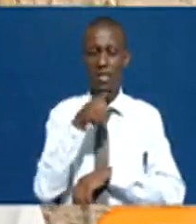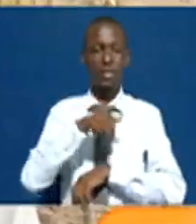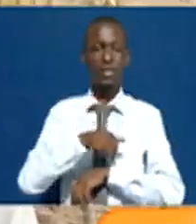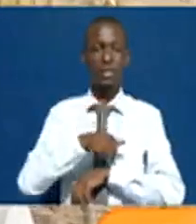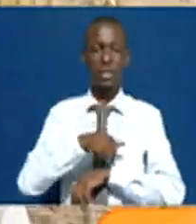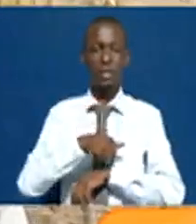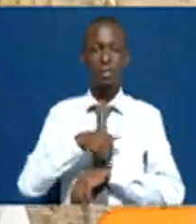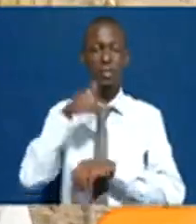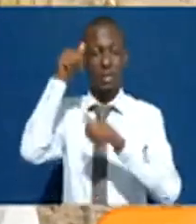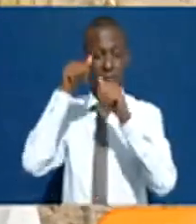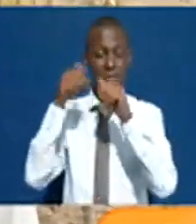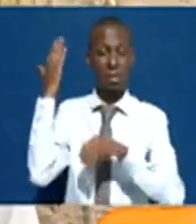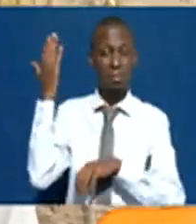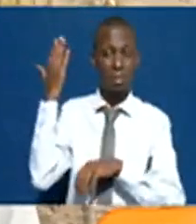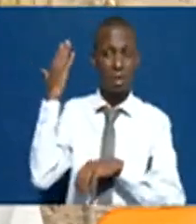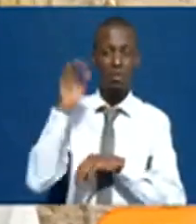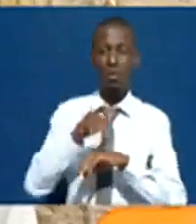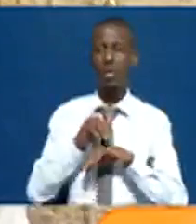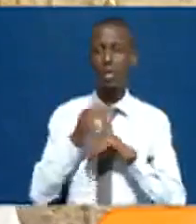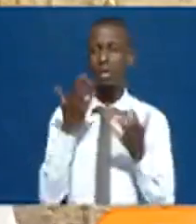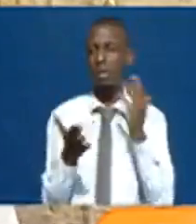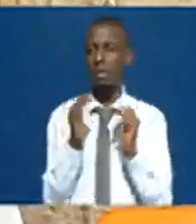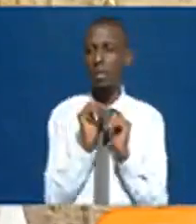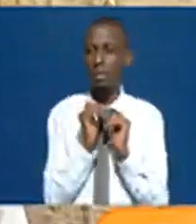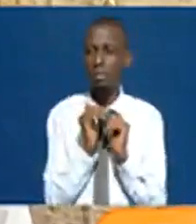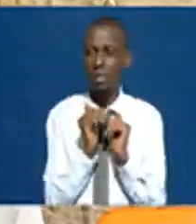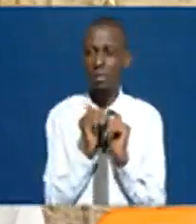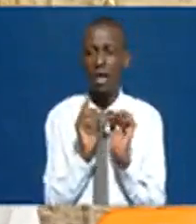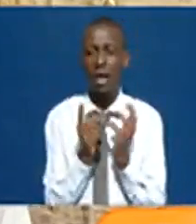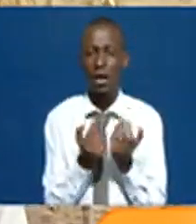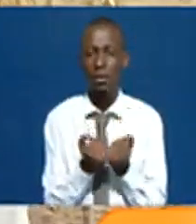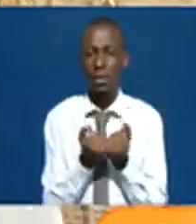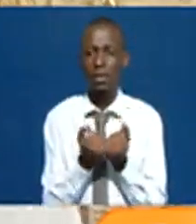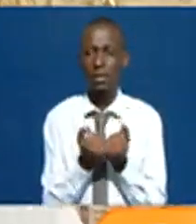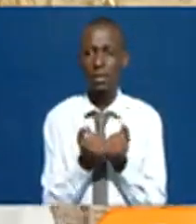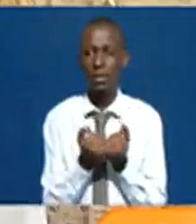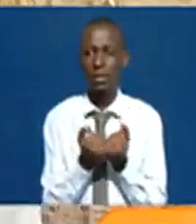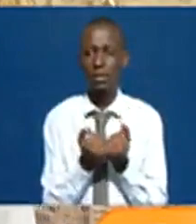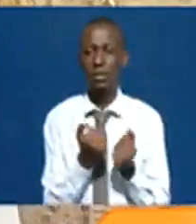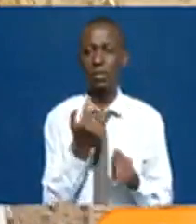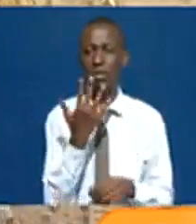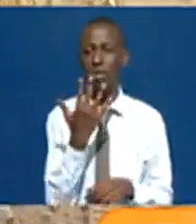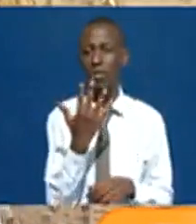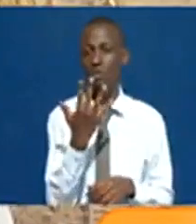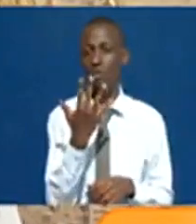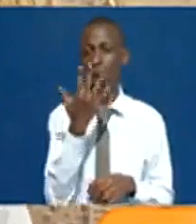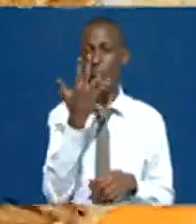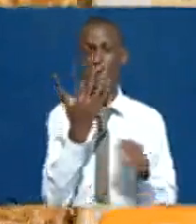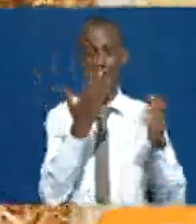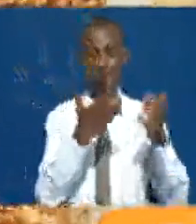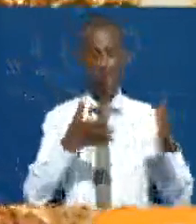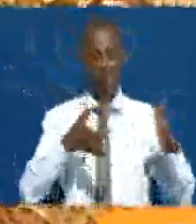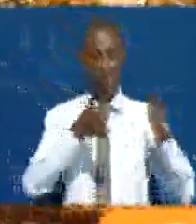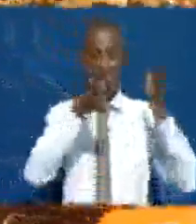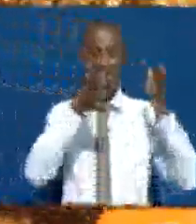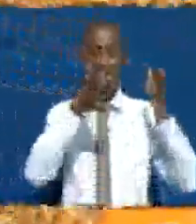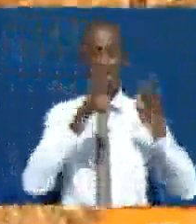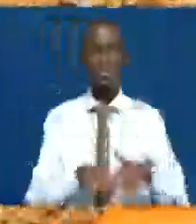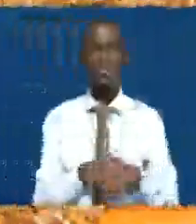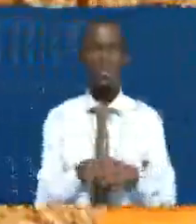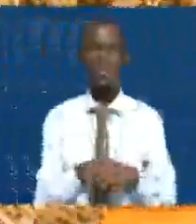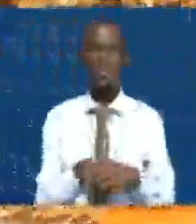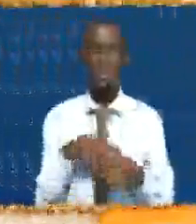before then I was getting a maximum of, for the whole farm, I was getting a maximum of five bags per acre.